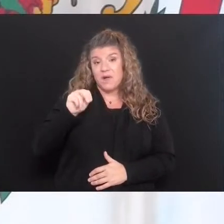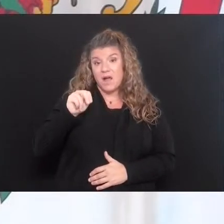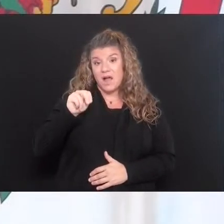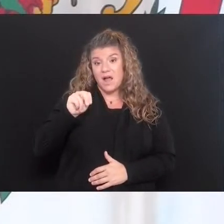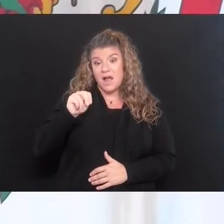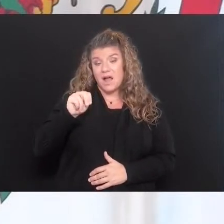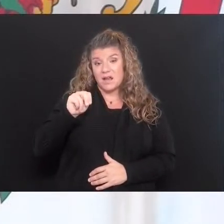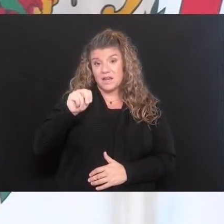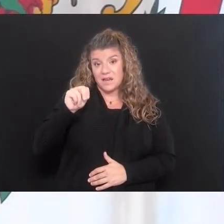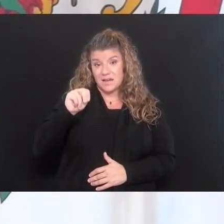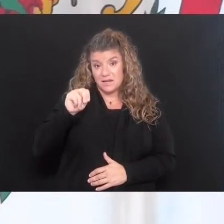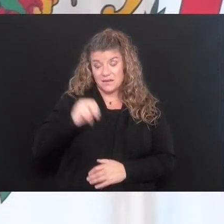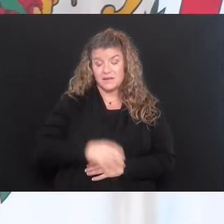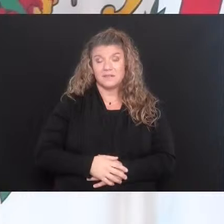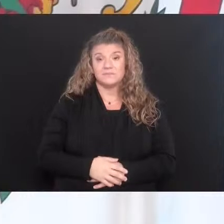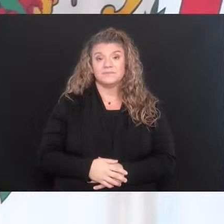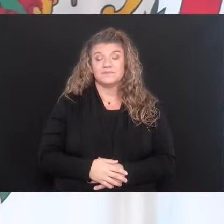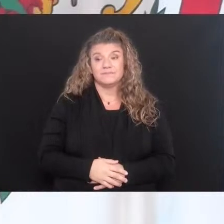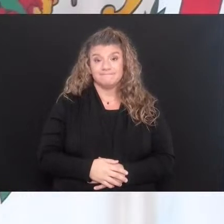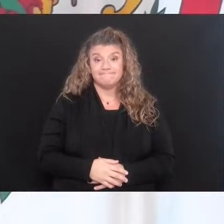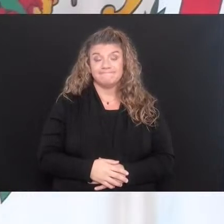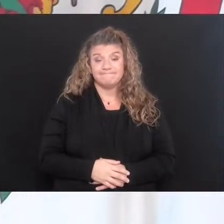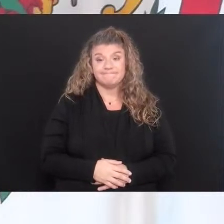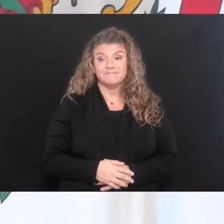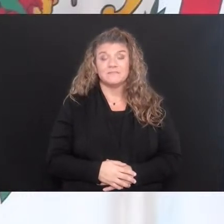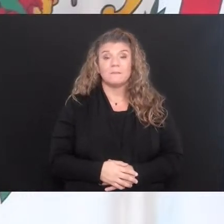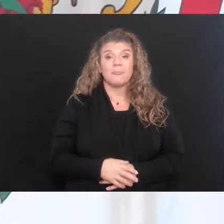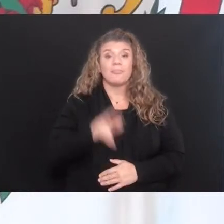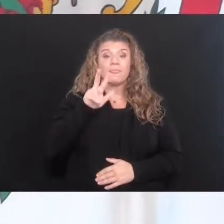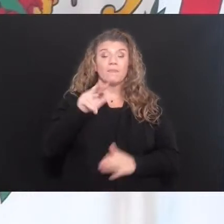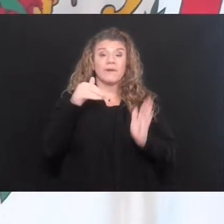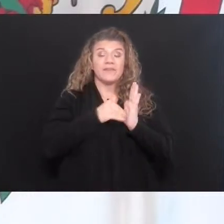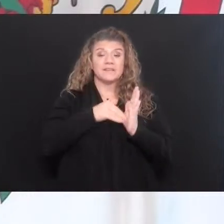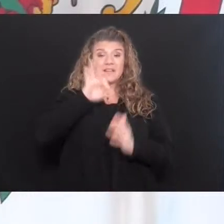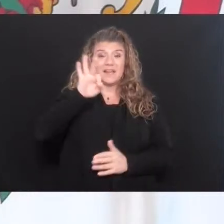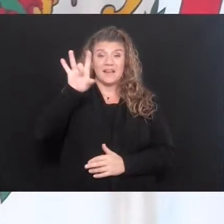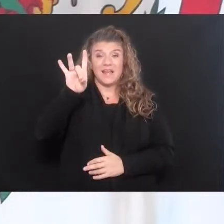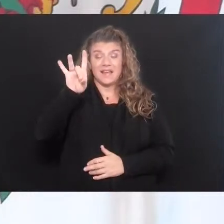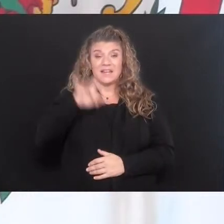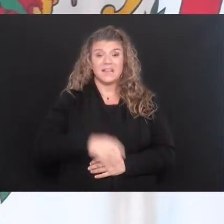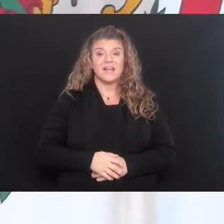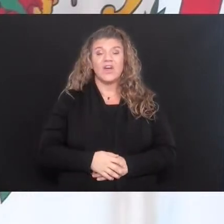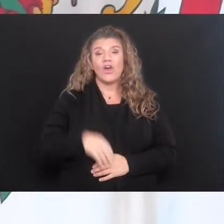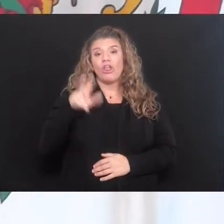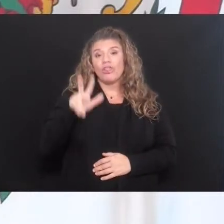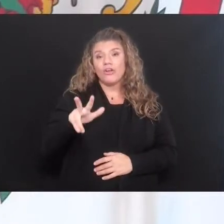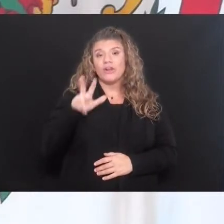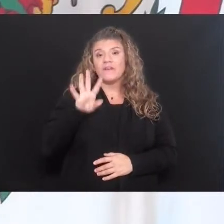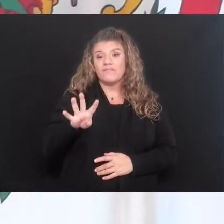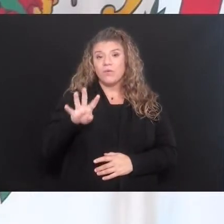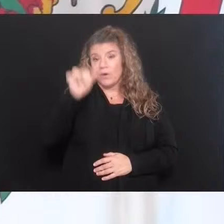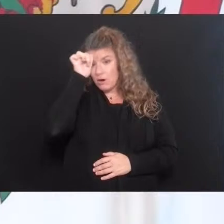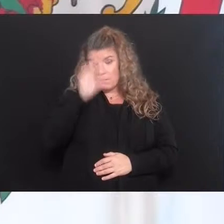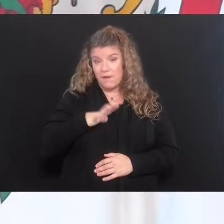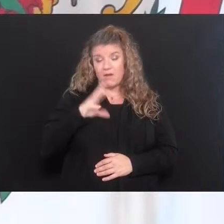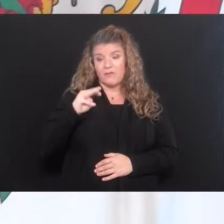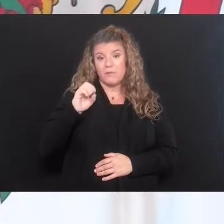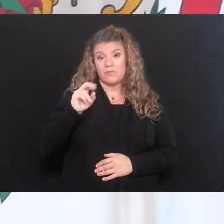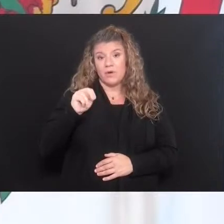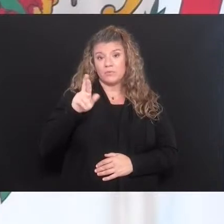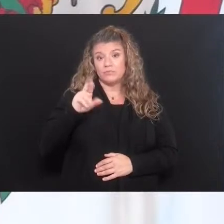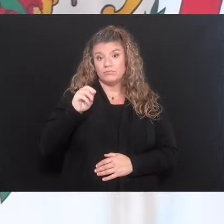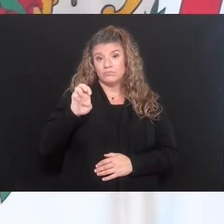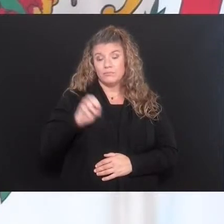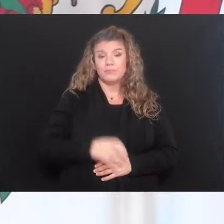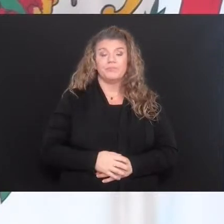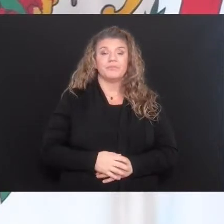County. Now get this. The 3,098th death is a 34-year-old male from Monroe County.